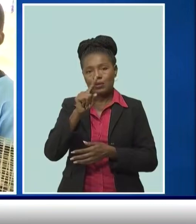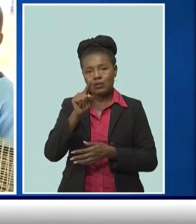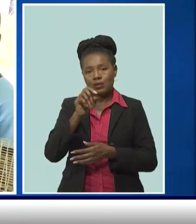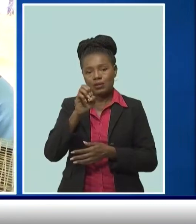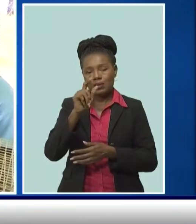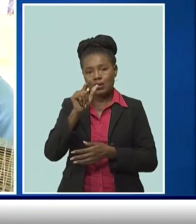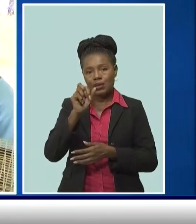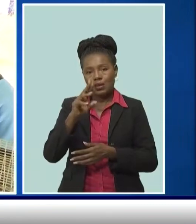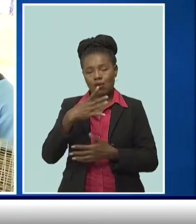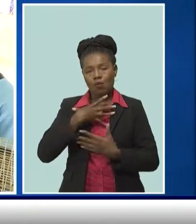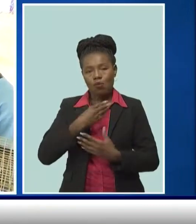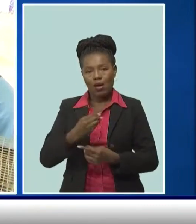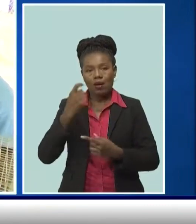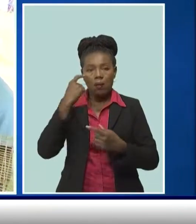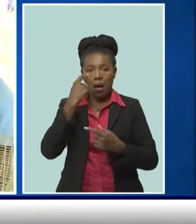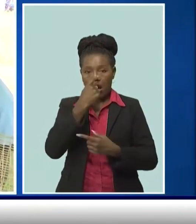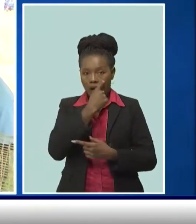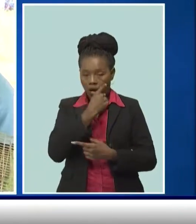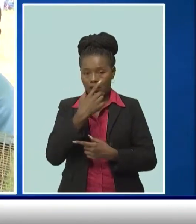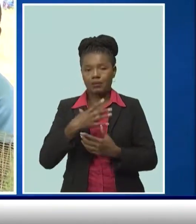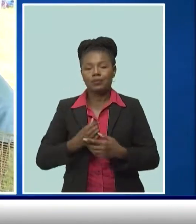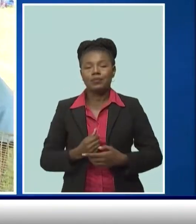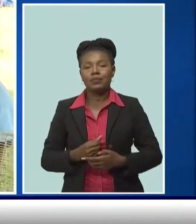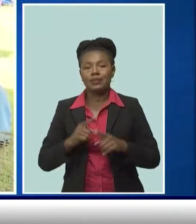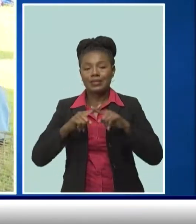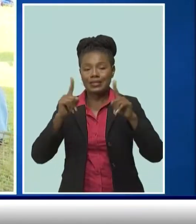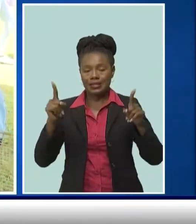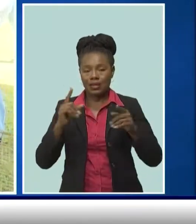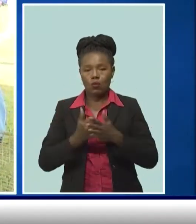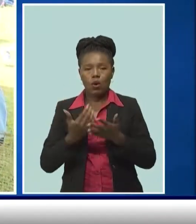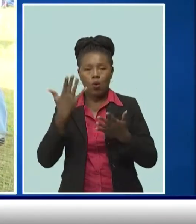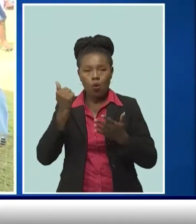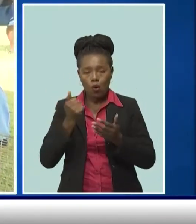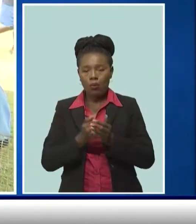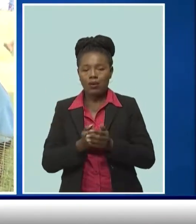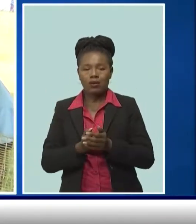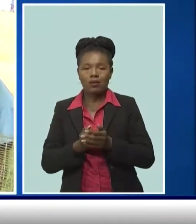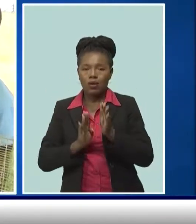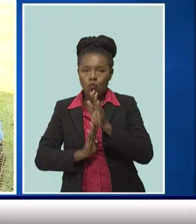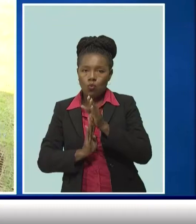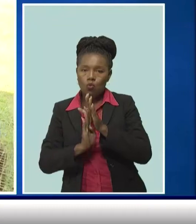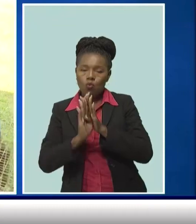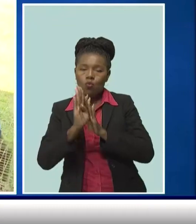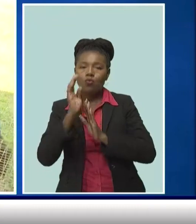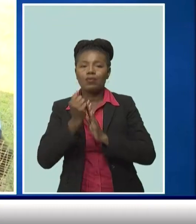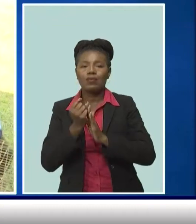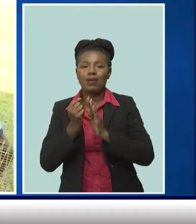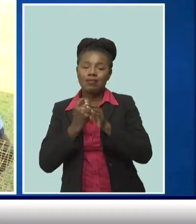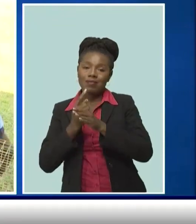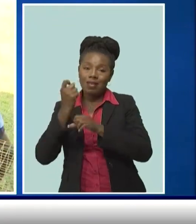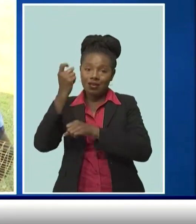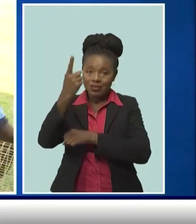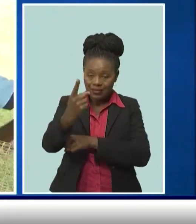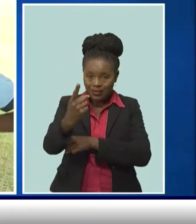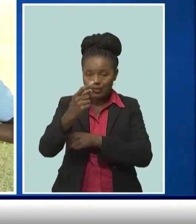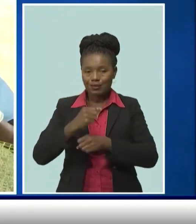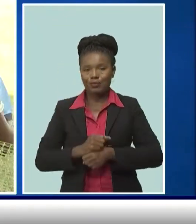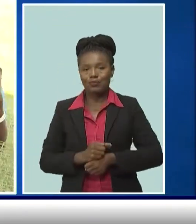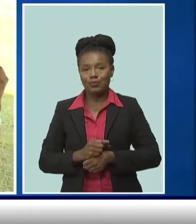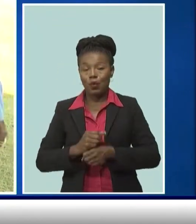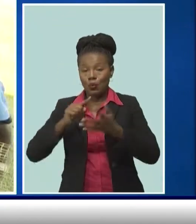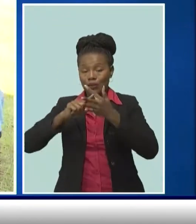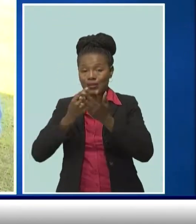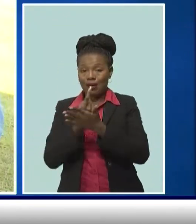next year so we can bring some to Agrofest next year. We started from last week because we got them last week,